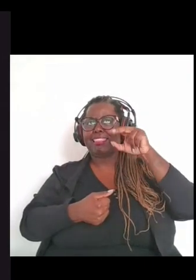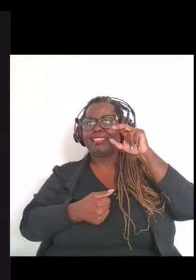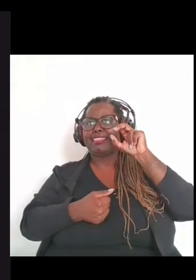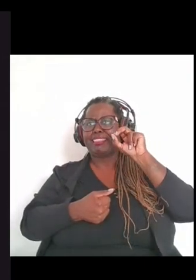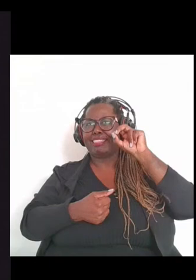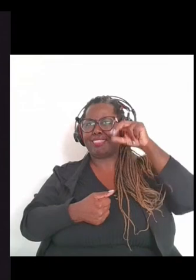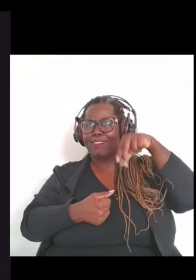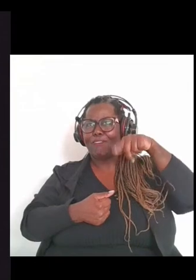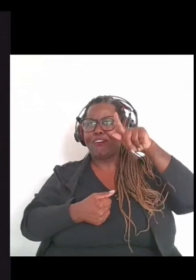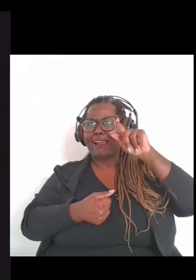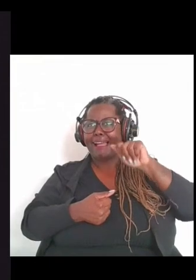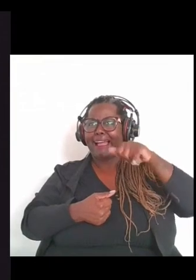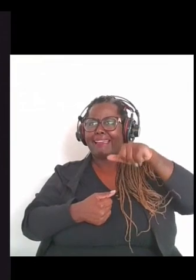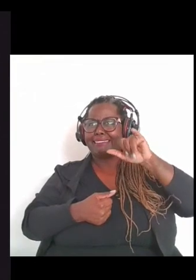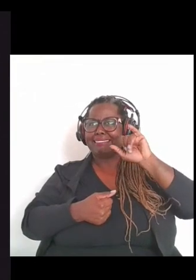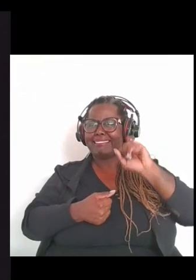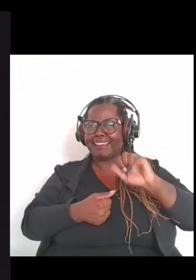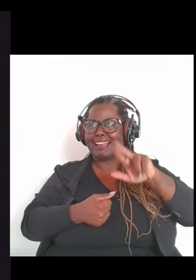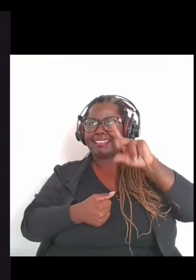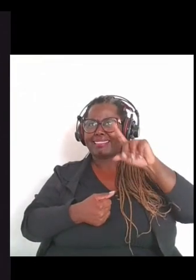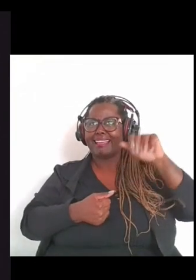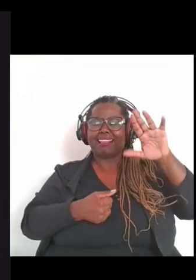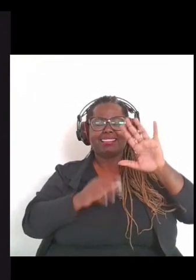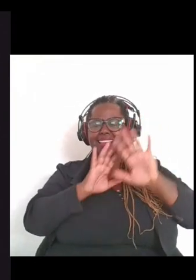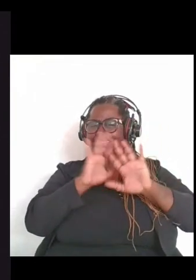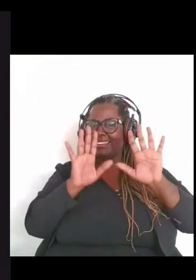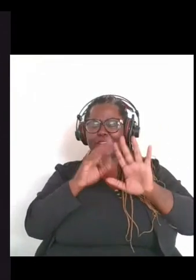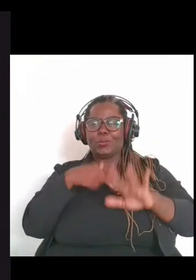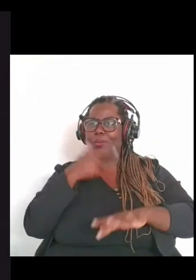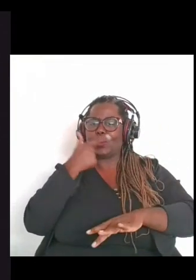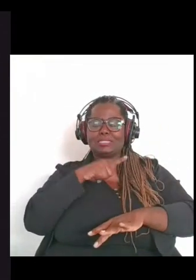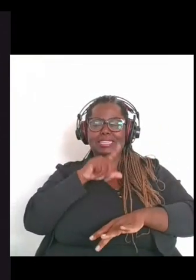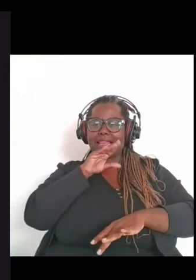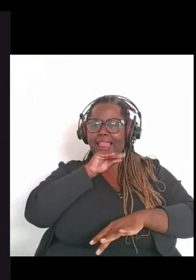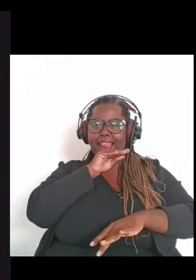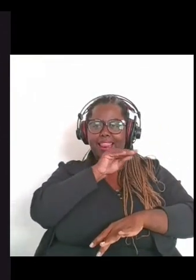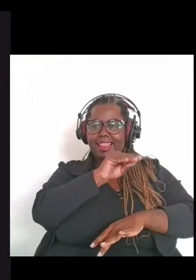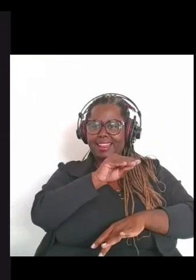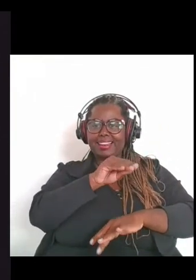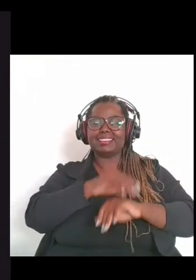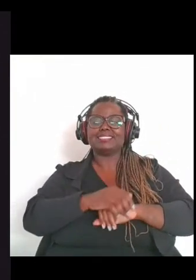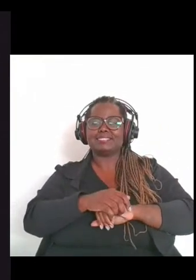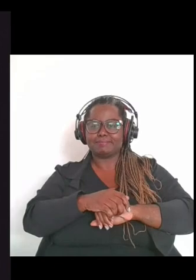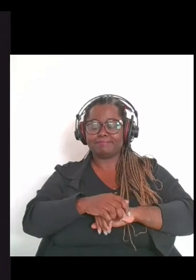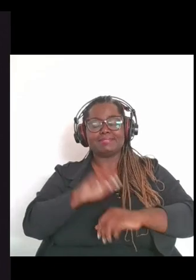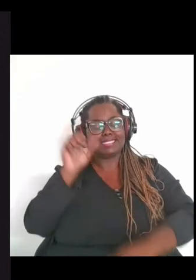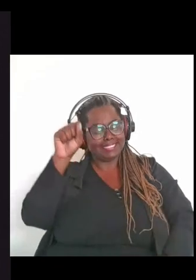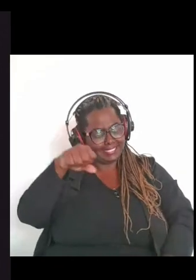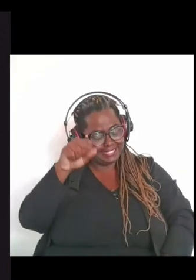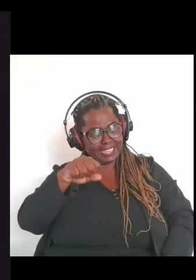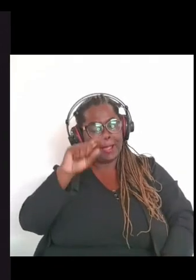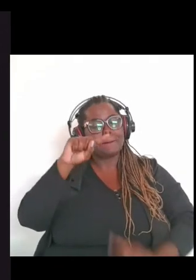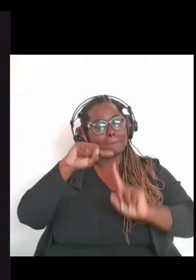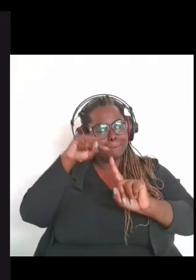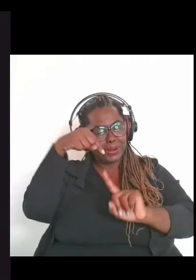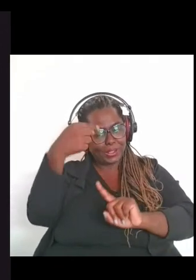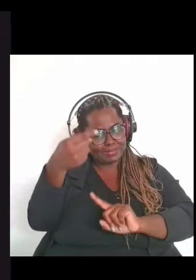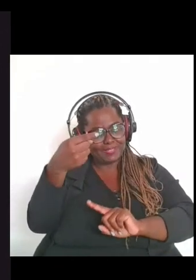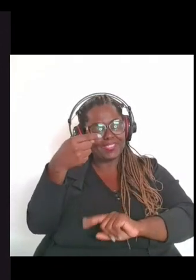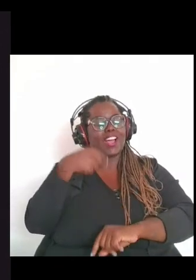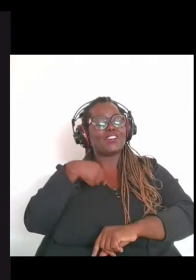yeah so I will offer dalasi next and then we'll see what we can do with it okay the thanks